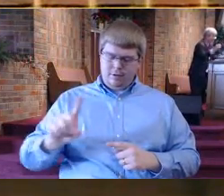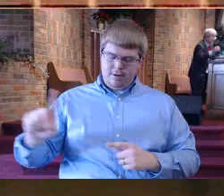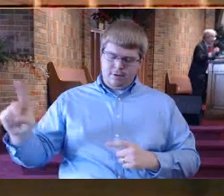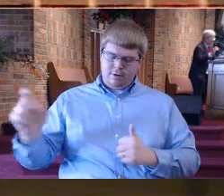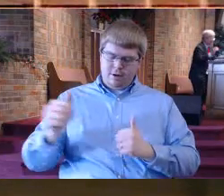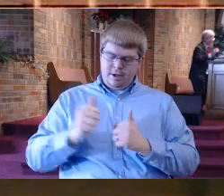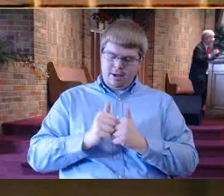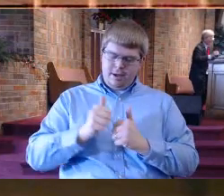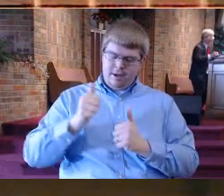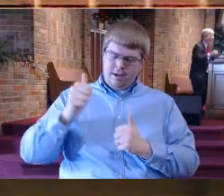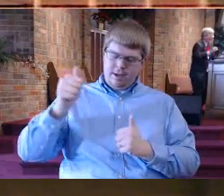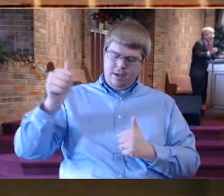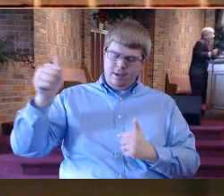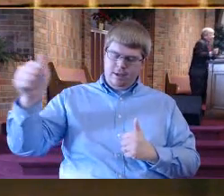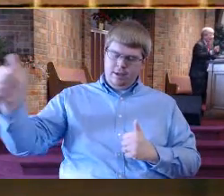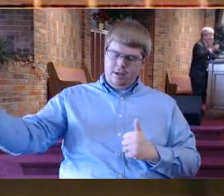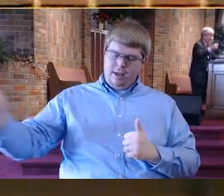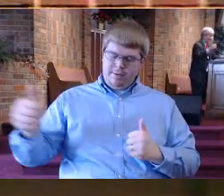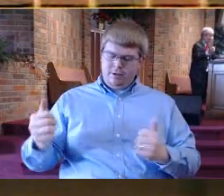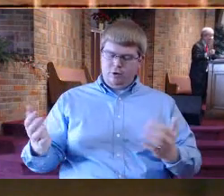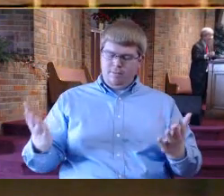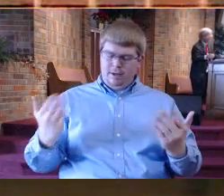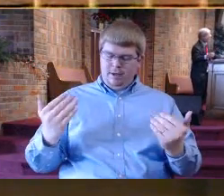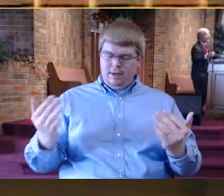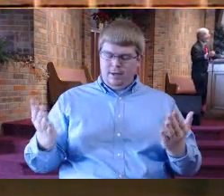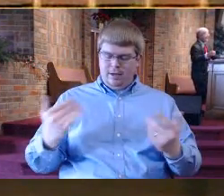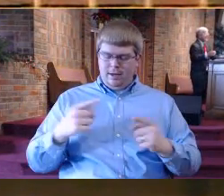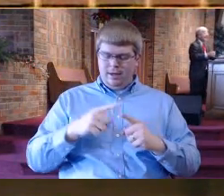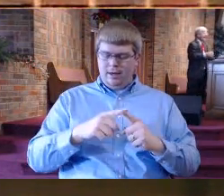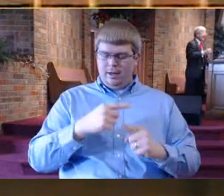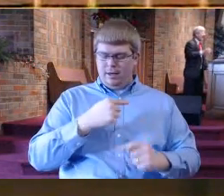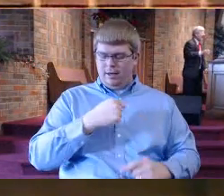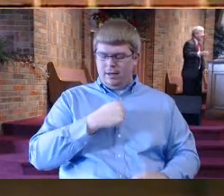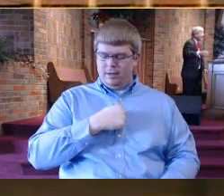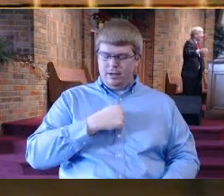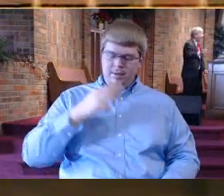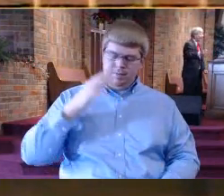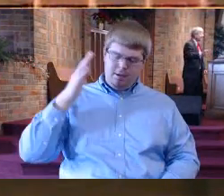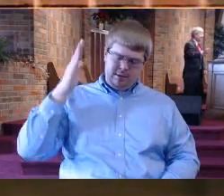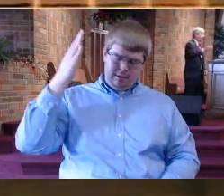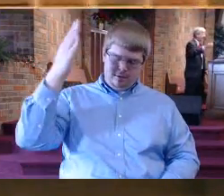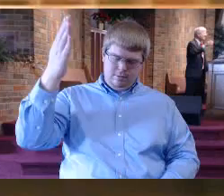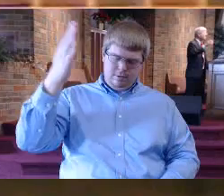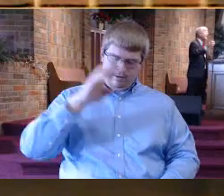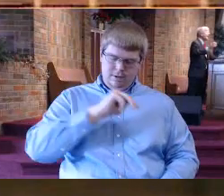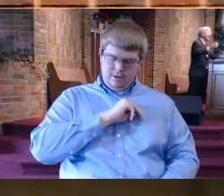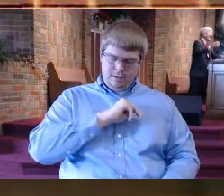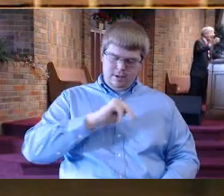mountain astray. Come to me, his message